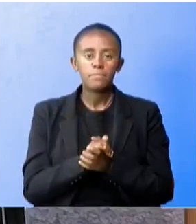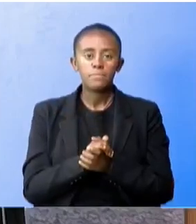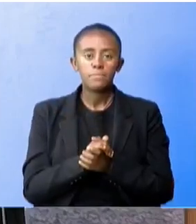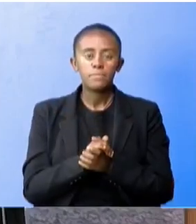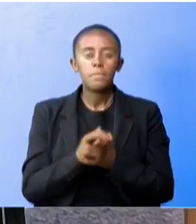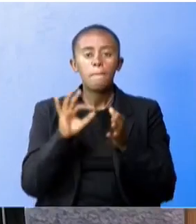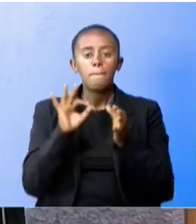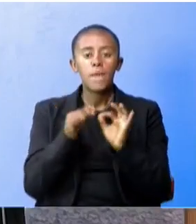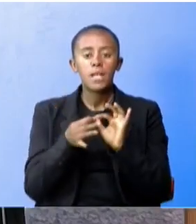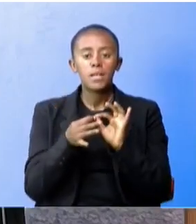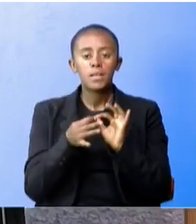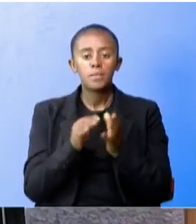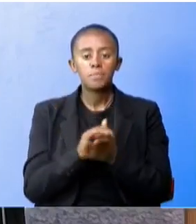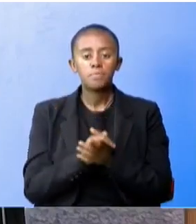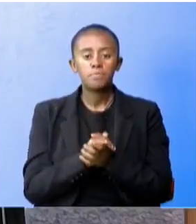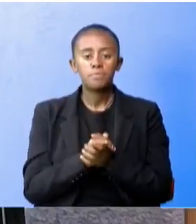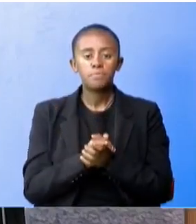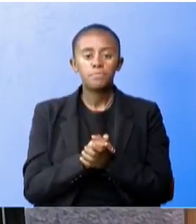meaning.